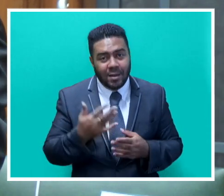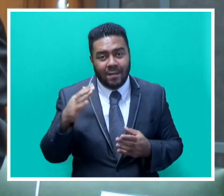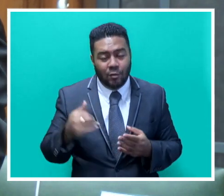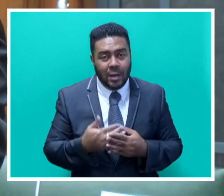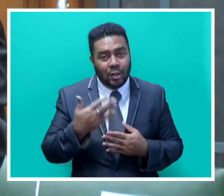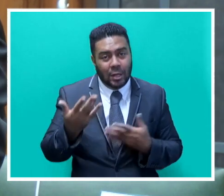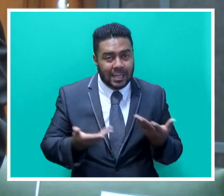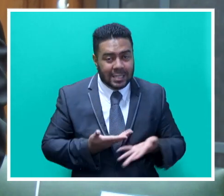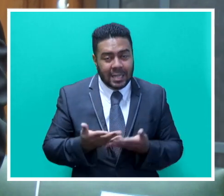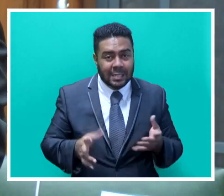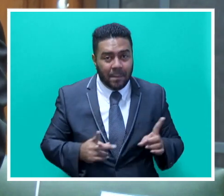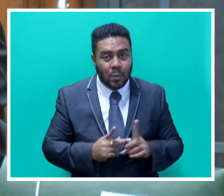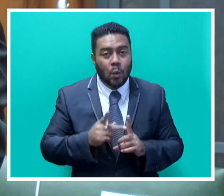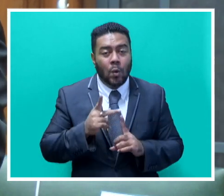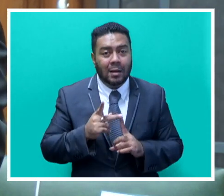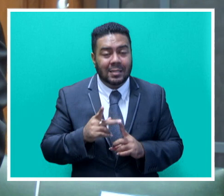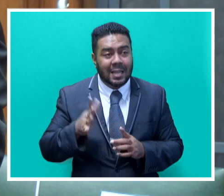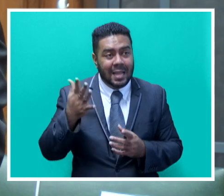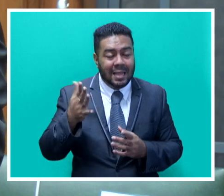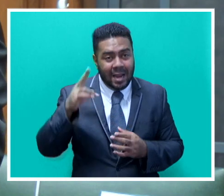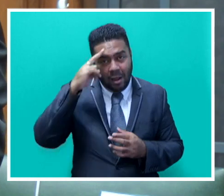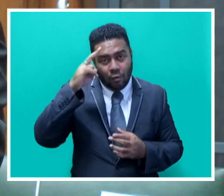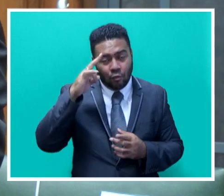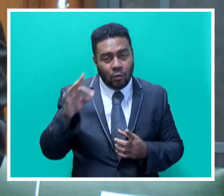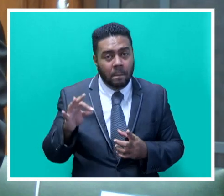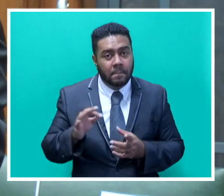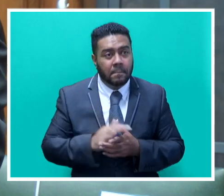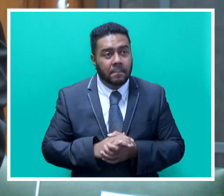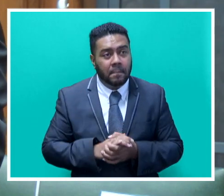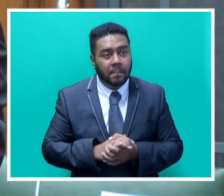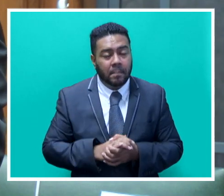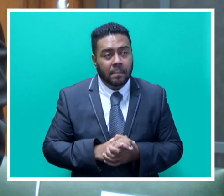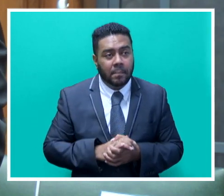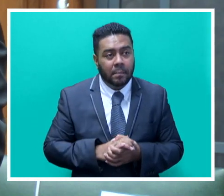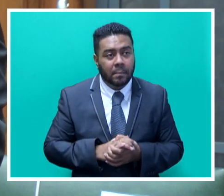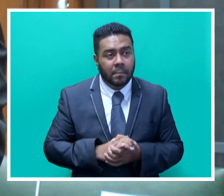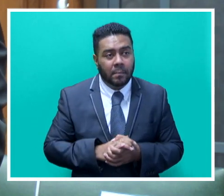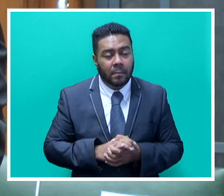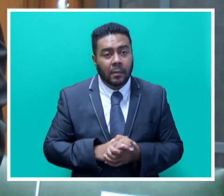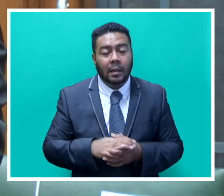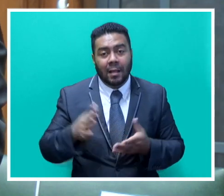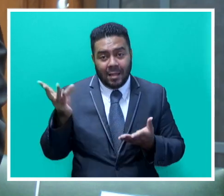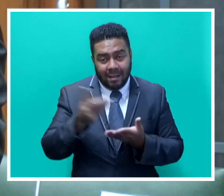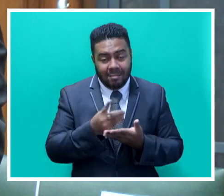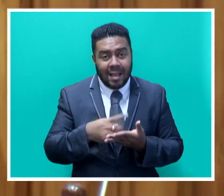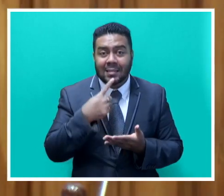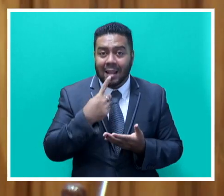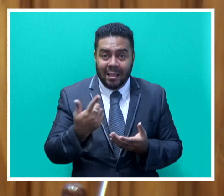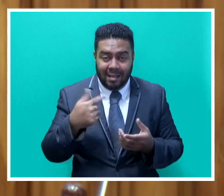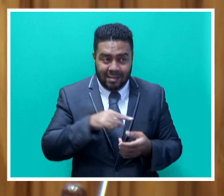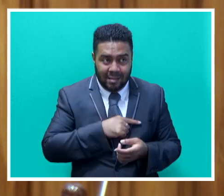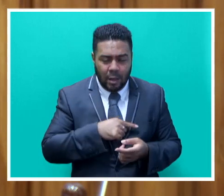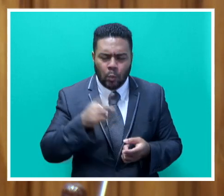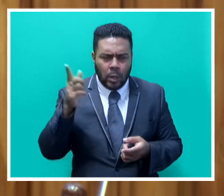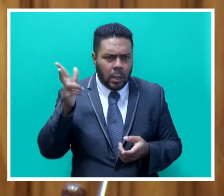progress in our national pandemic response, deliberate on what activities the data is telling us, and we listen